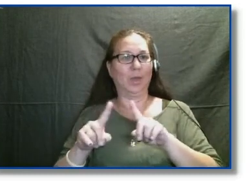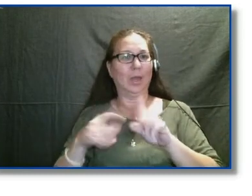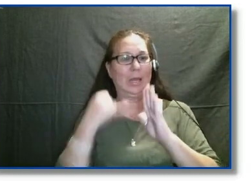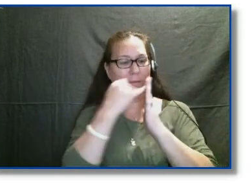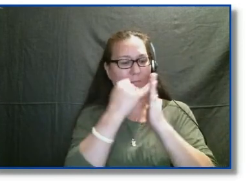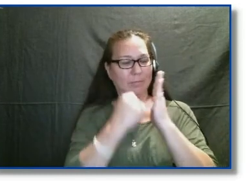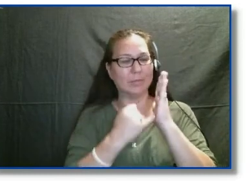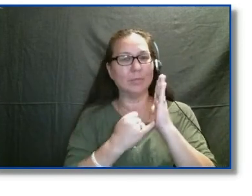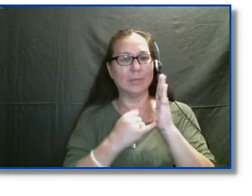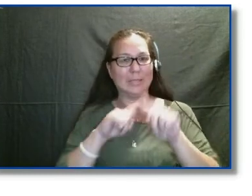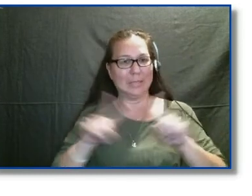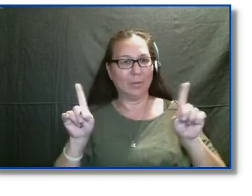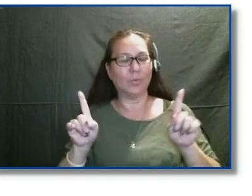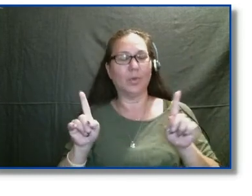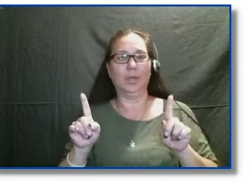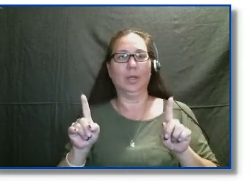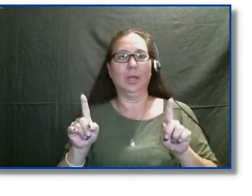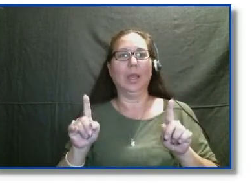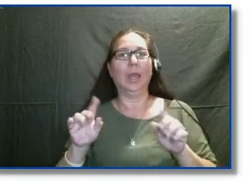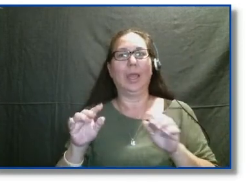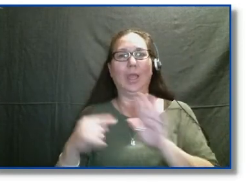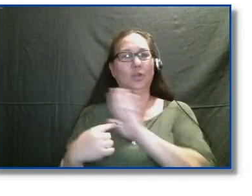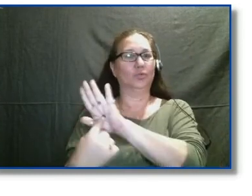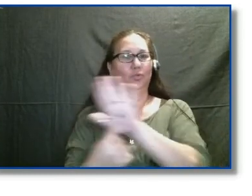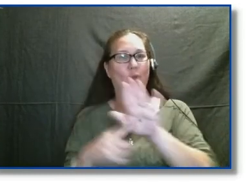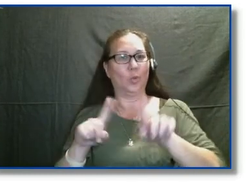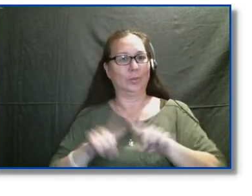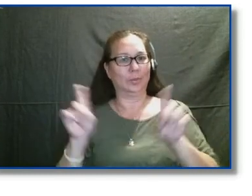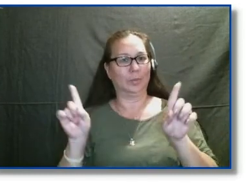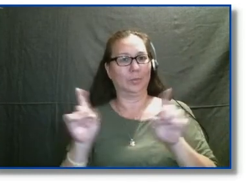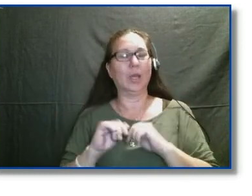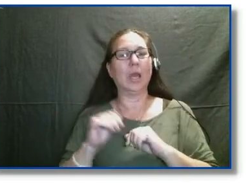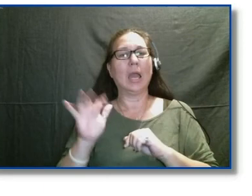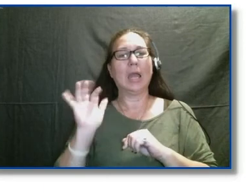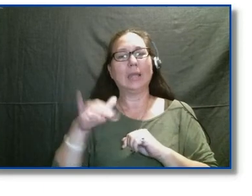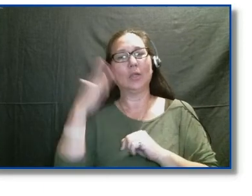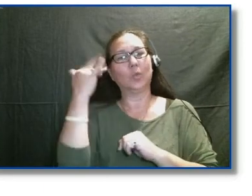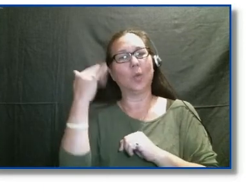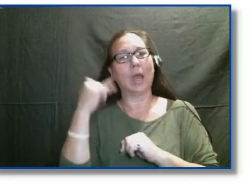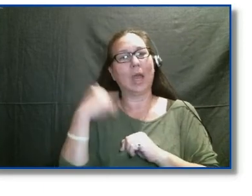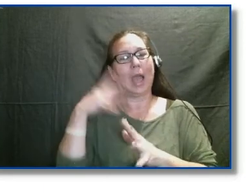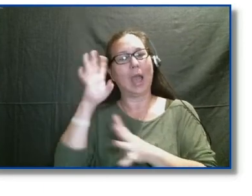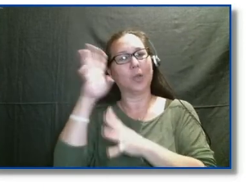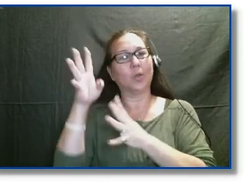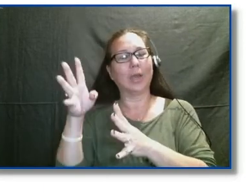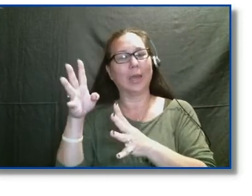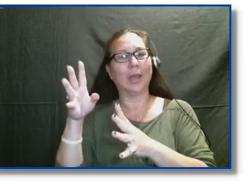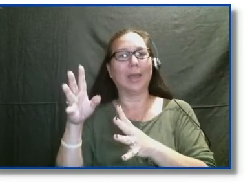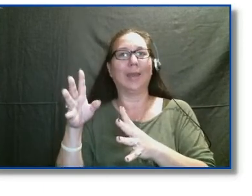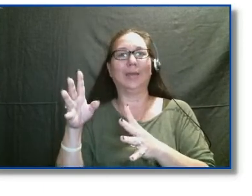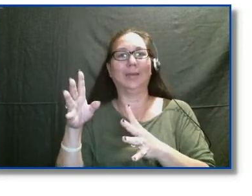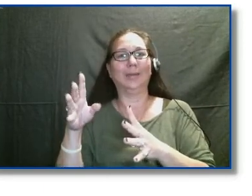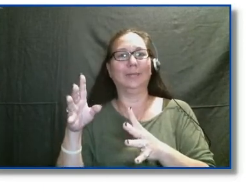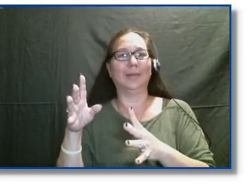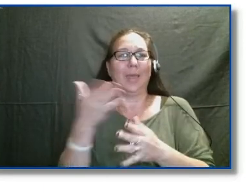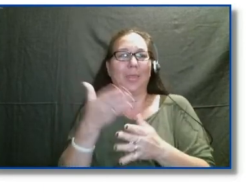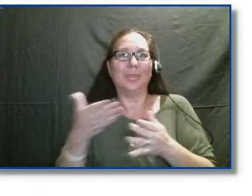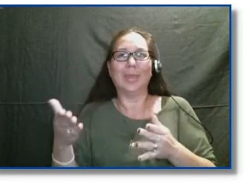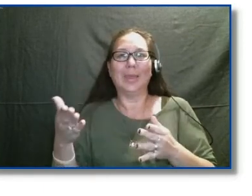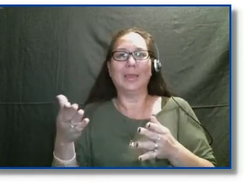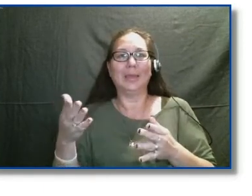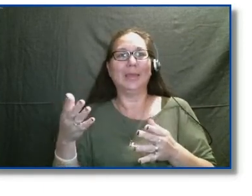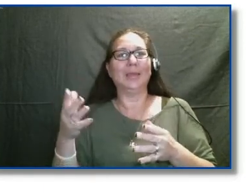redistributed. And so this is why I create forms that are crowdsourced to non-human and human communities,